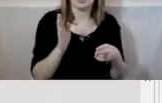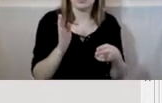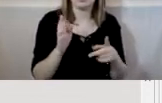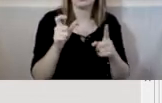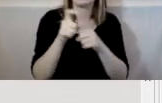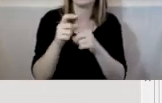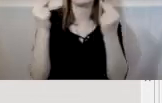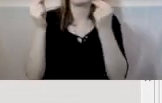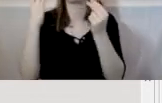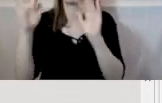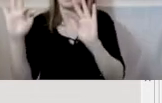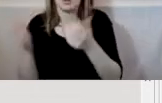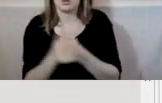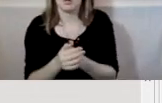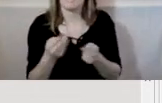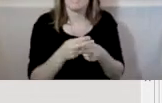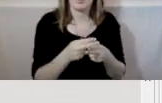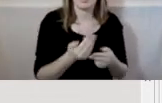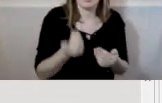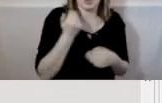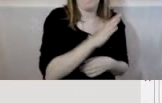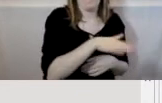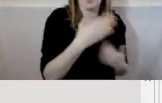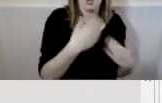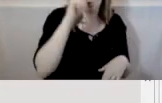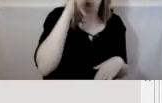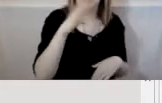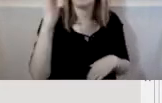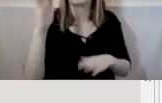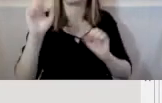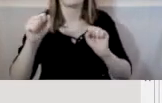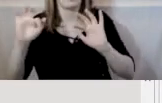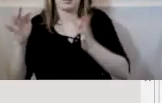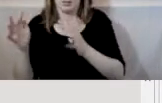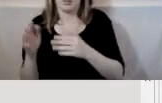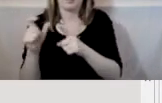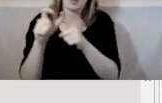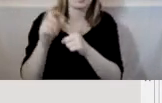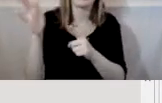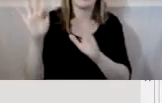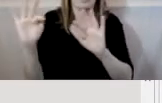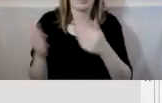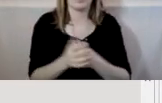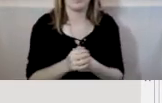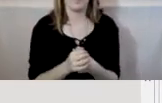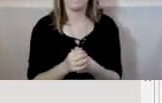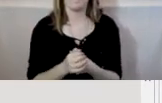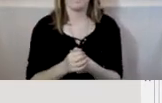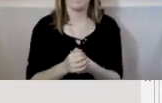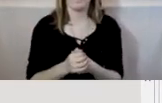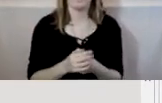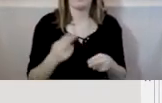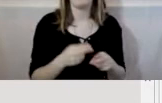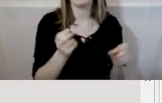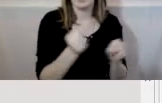those students know possibilities of them, what to choose better for, what would pass